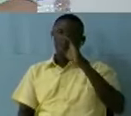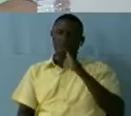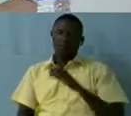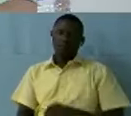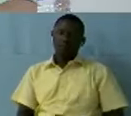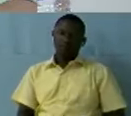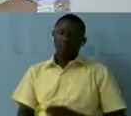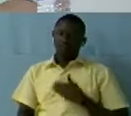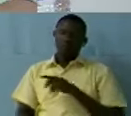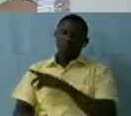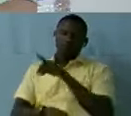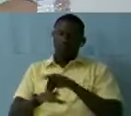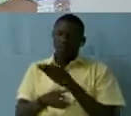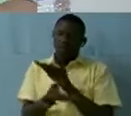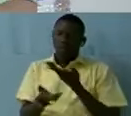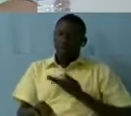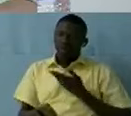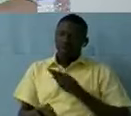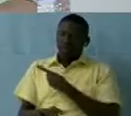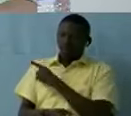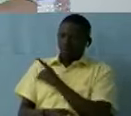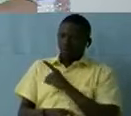That was where I was having my treatment.